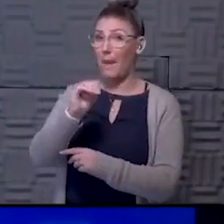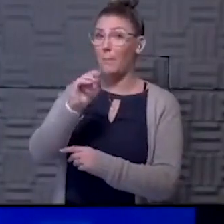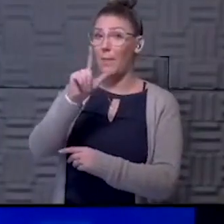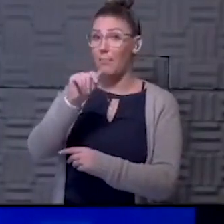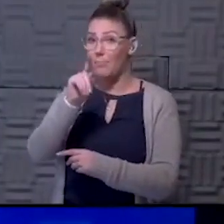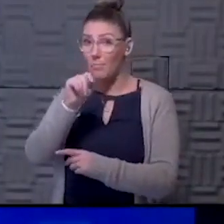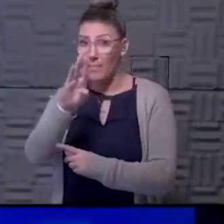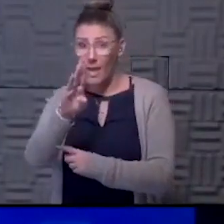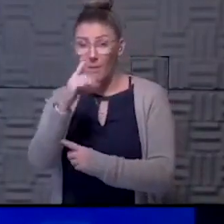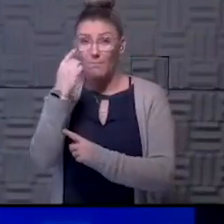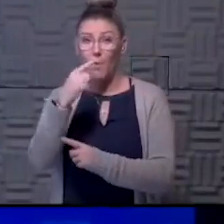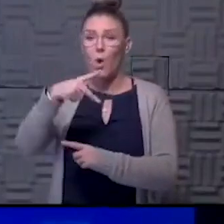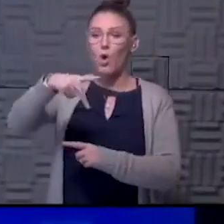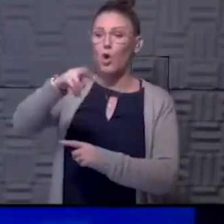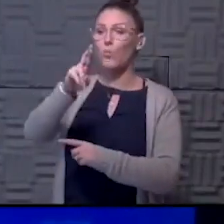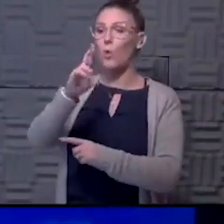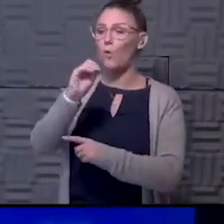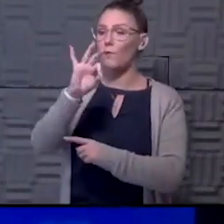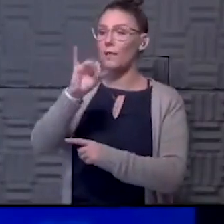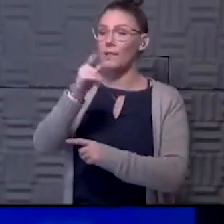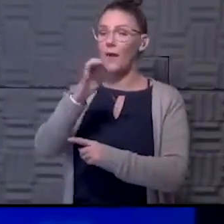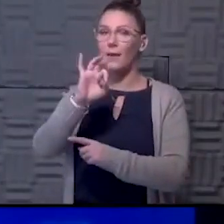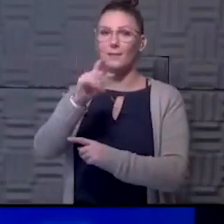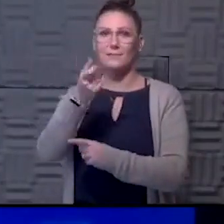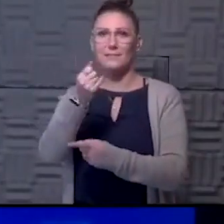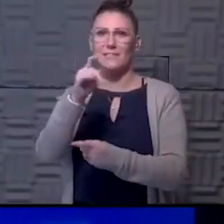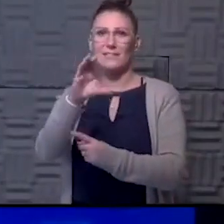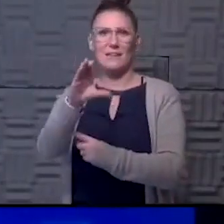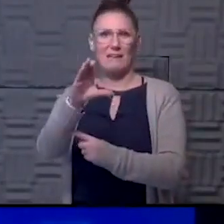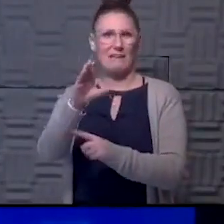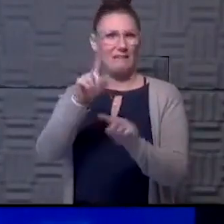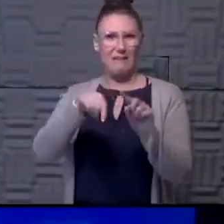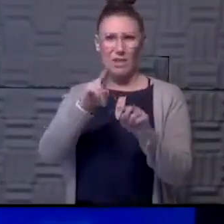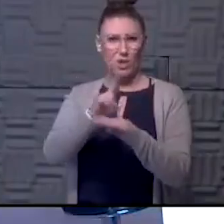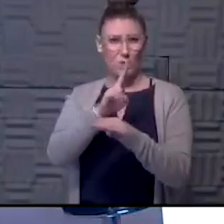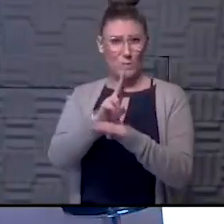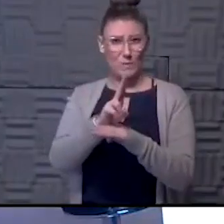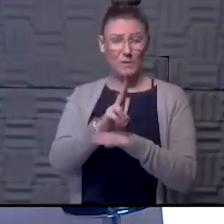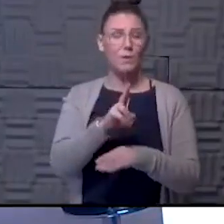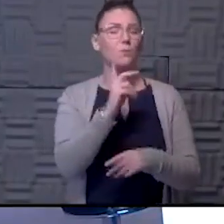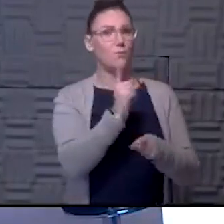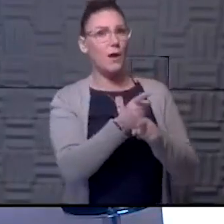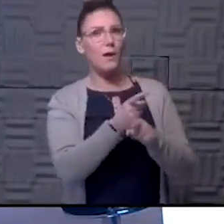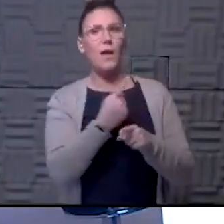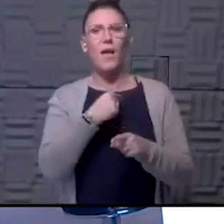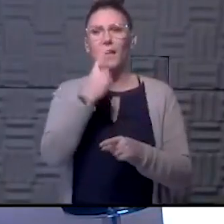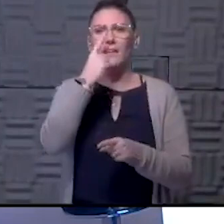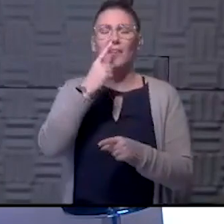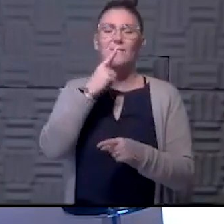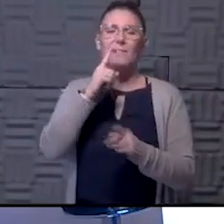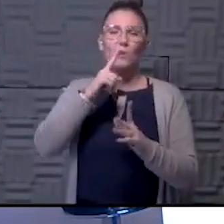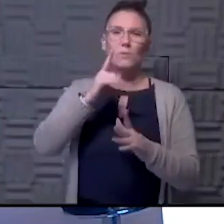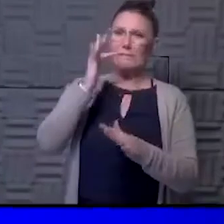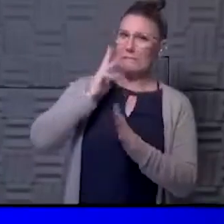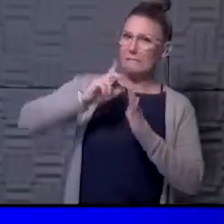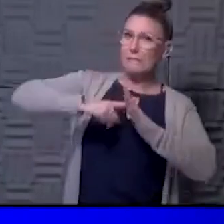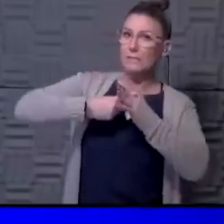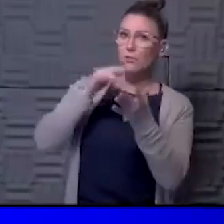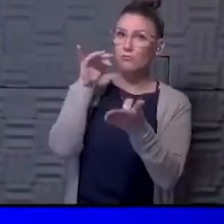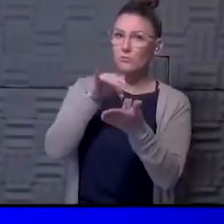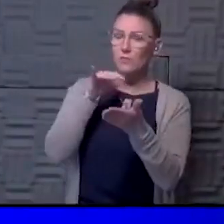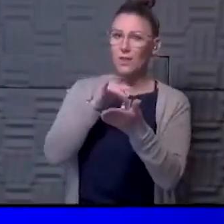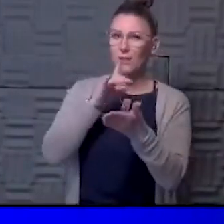and is it being used in nursing homes? Yeah, because I don't think, Hawk, we can really use it prophylactically. I think they were doing some initial studies on that. We'll let